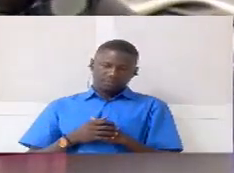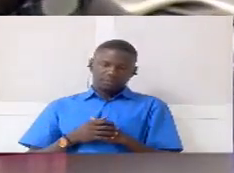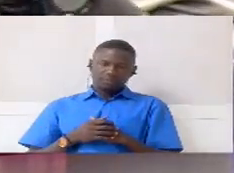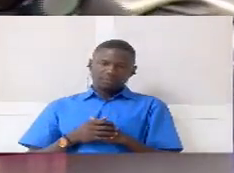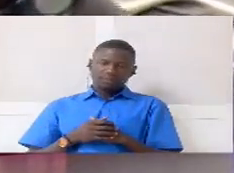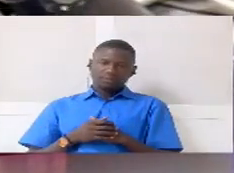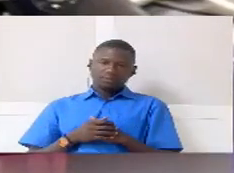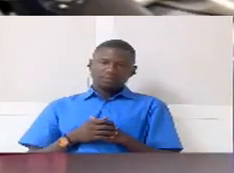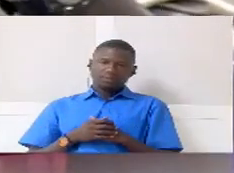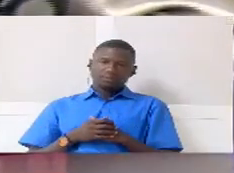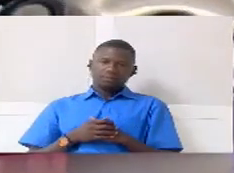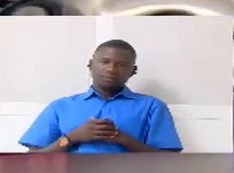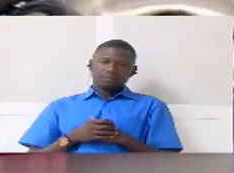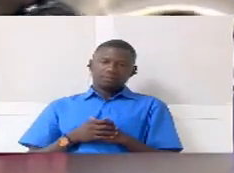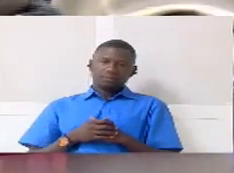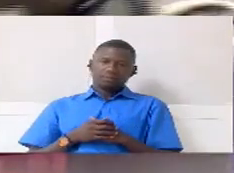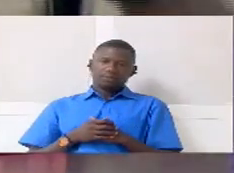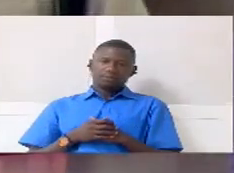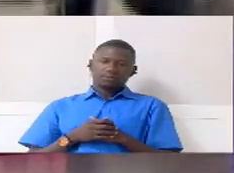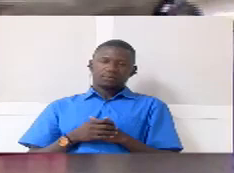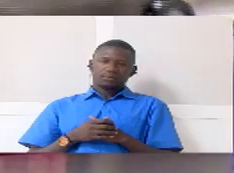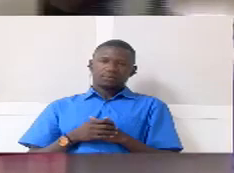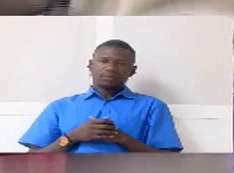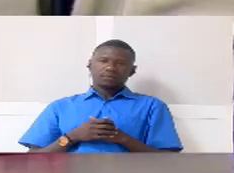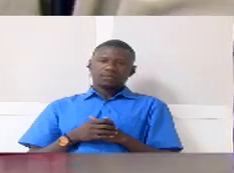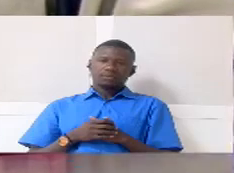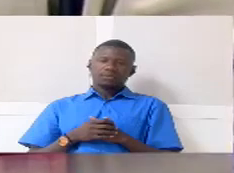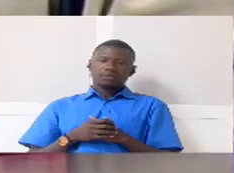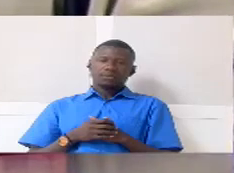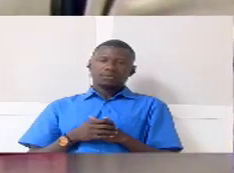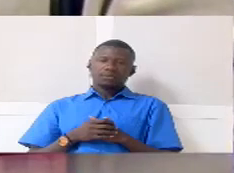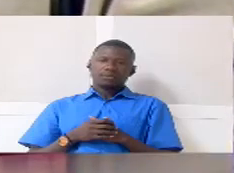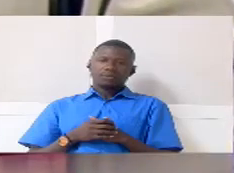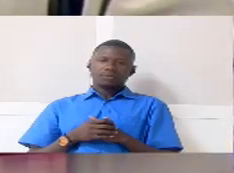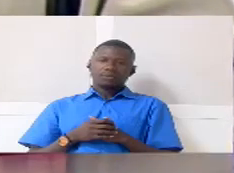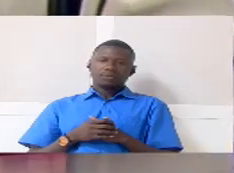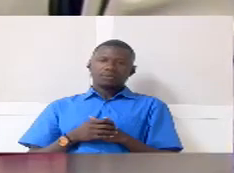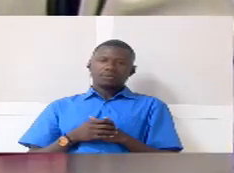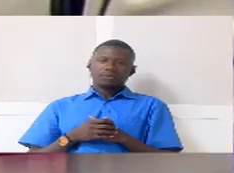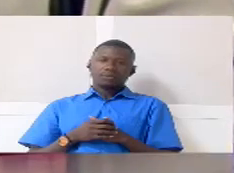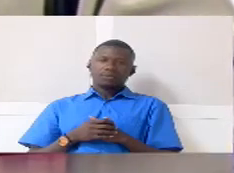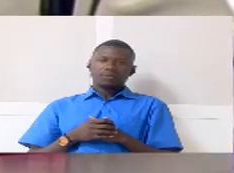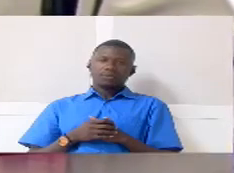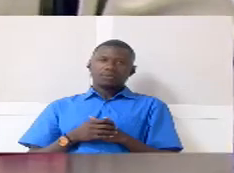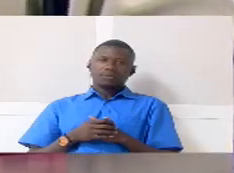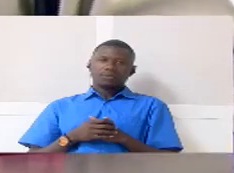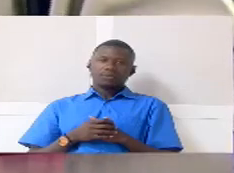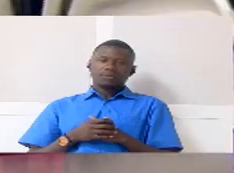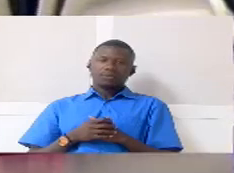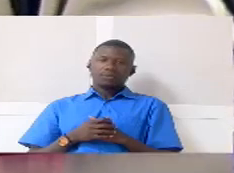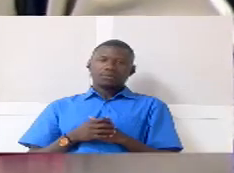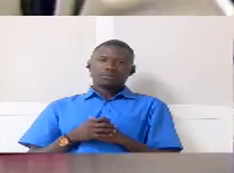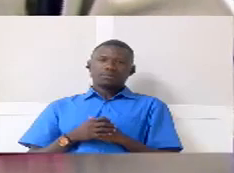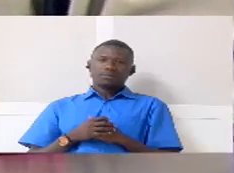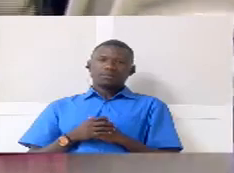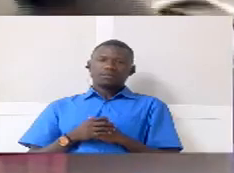lo nyow kuria choki nyolo le beter le gero ete yalo min keta ngina faka pare say ngimi ngenta ete kanandila ete tawo ya ya fae wo ita kaito dada